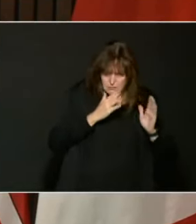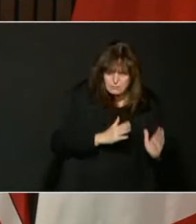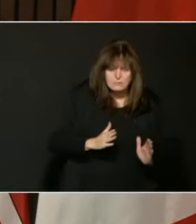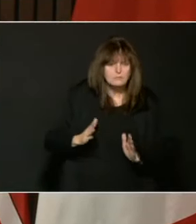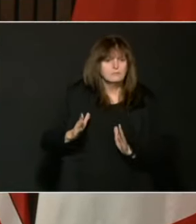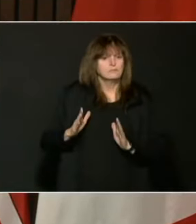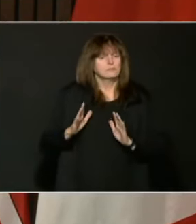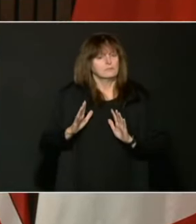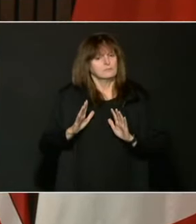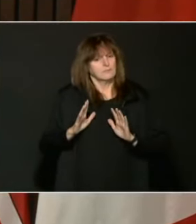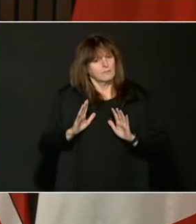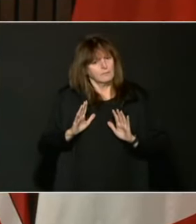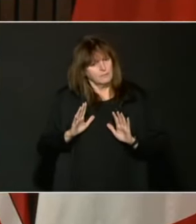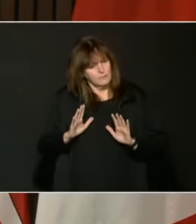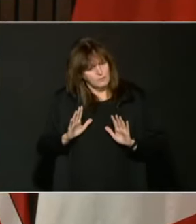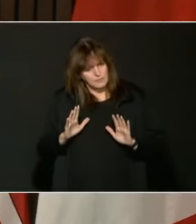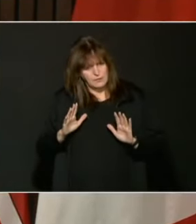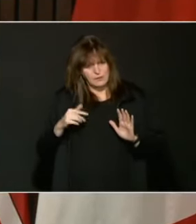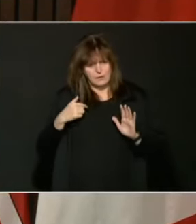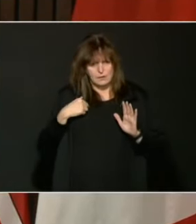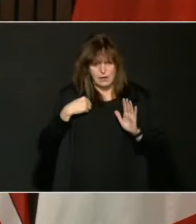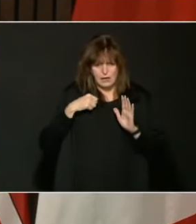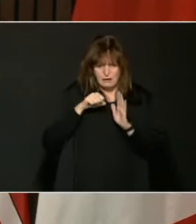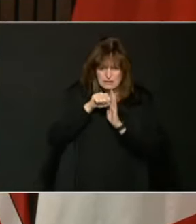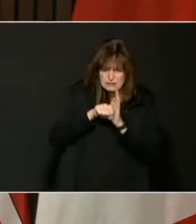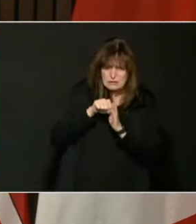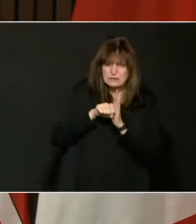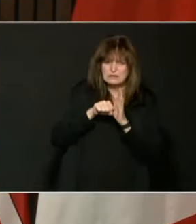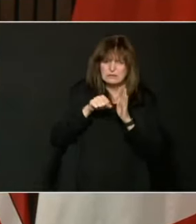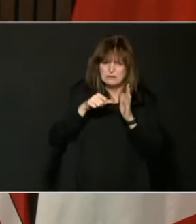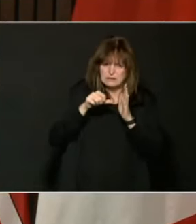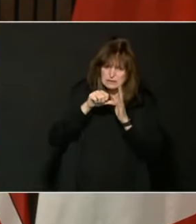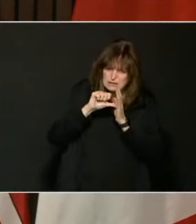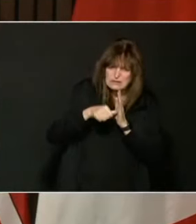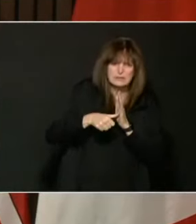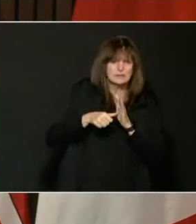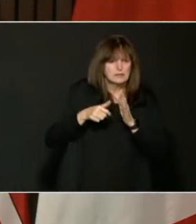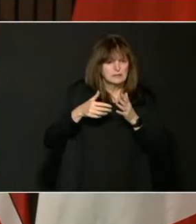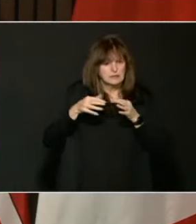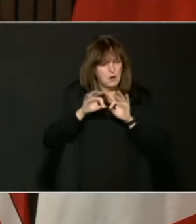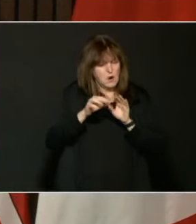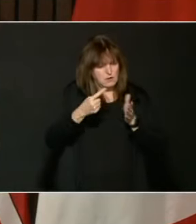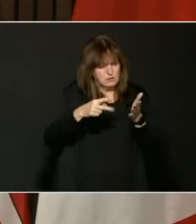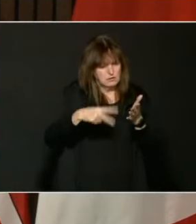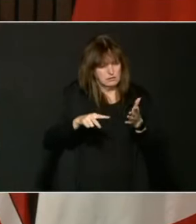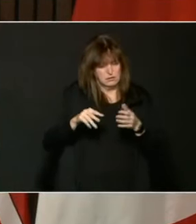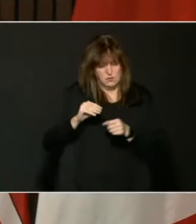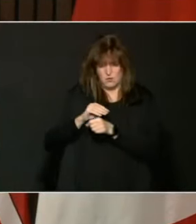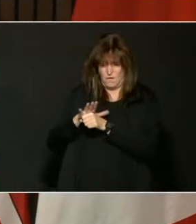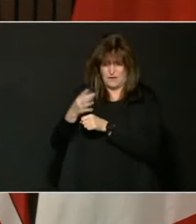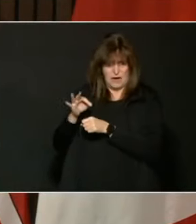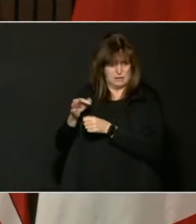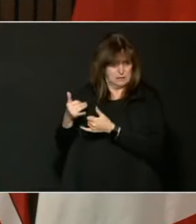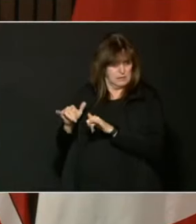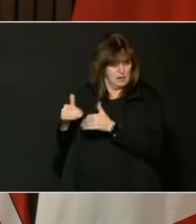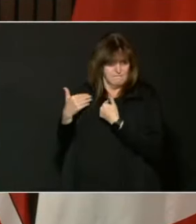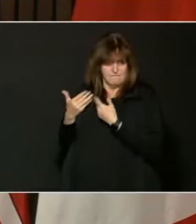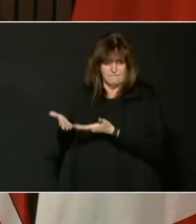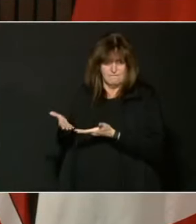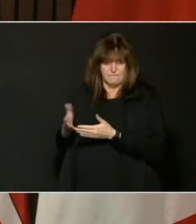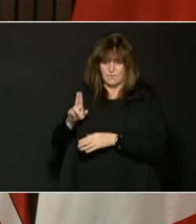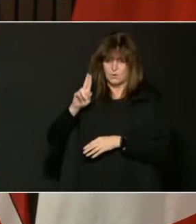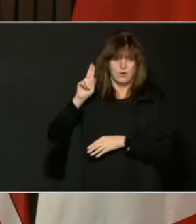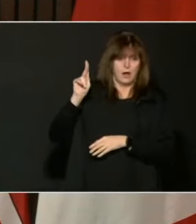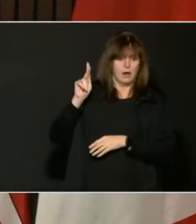weeks are critical. COVID-19 is still here, and the proportion of the variants of concern is increasing. Vaccines are coming